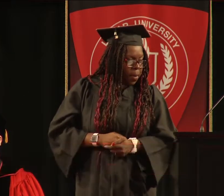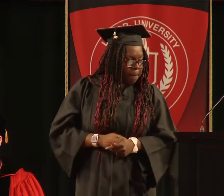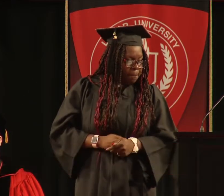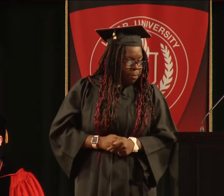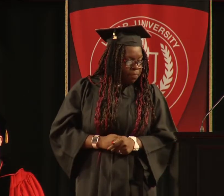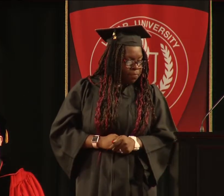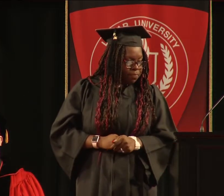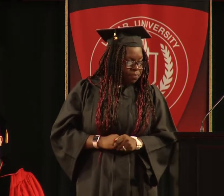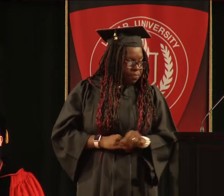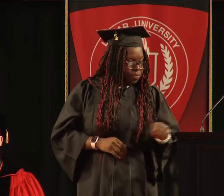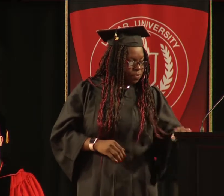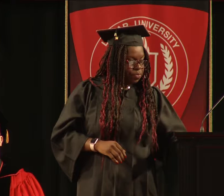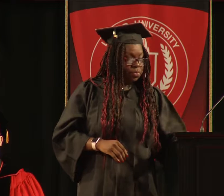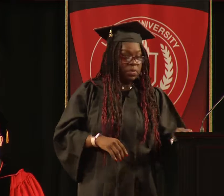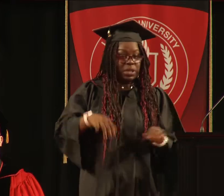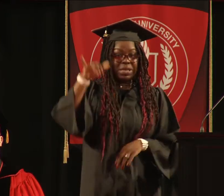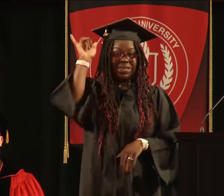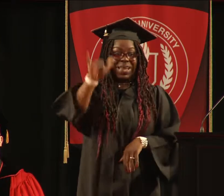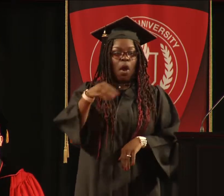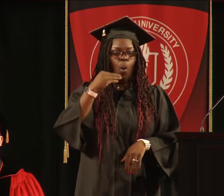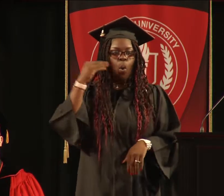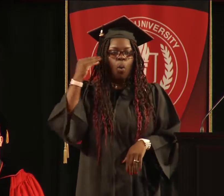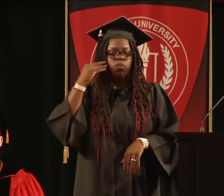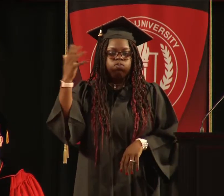a mistake.